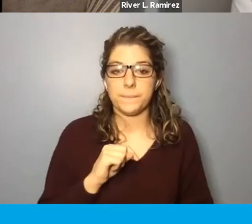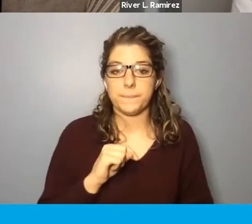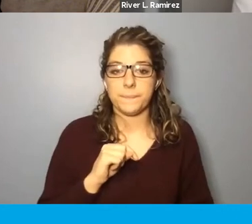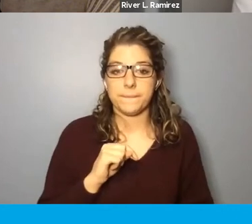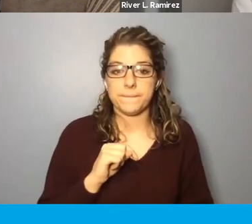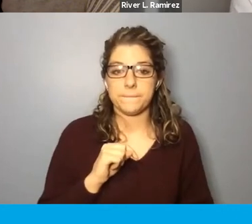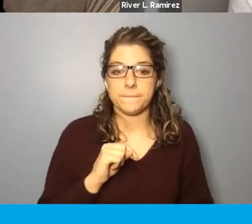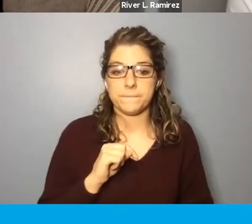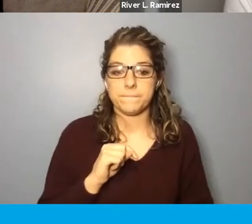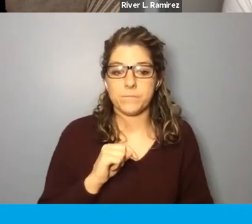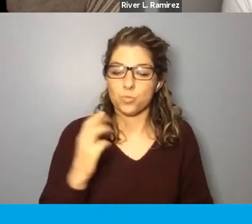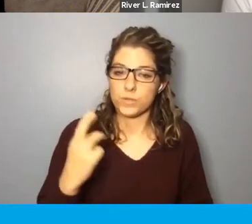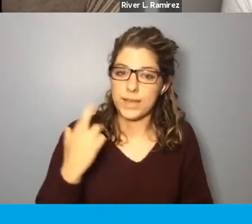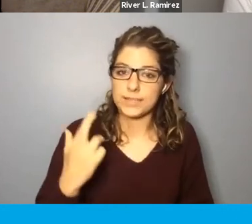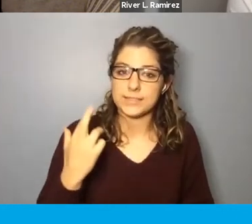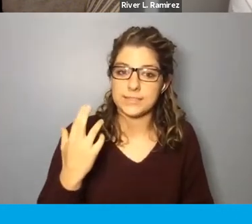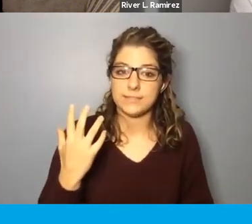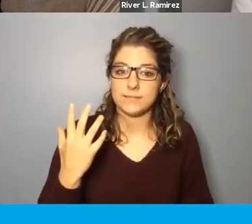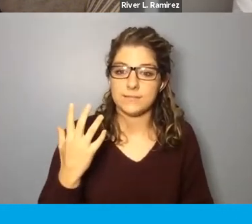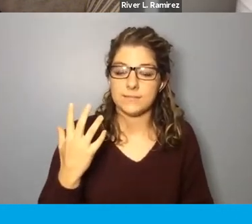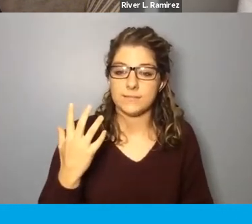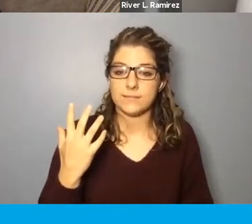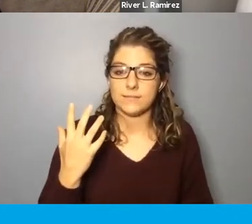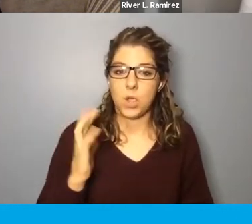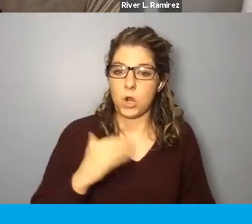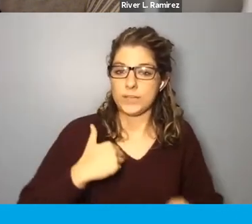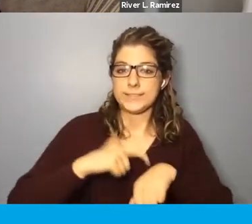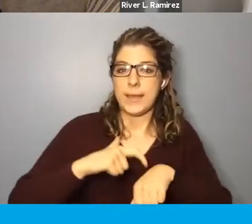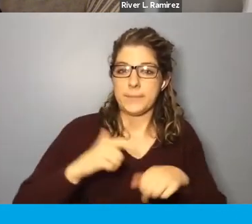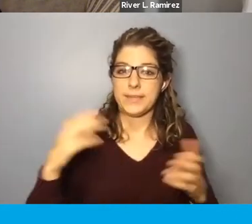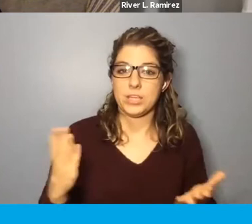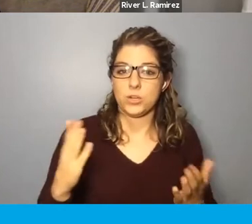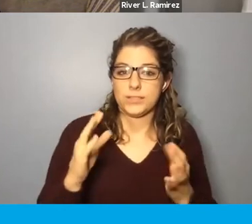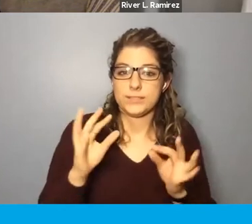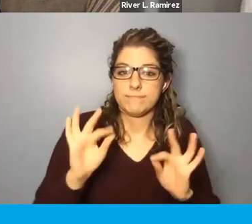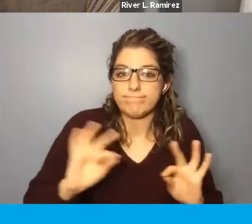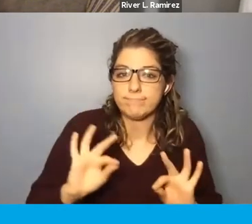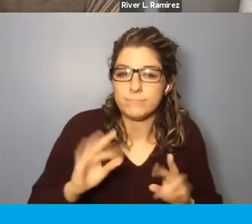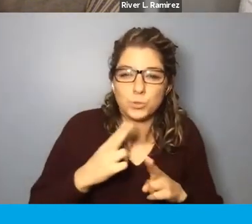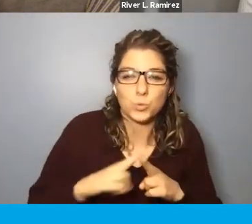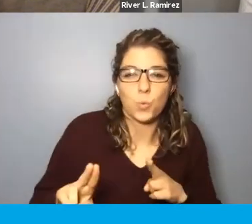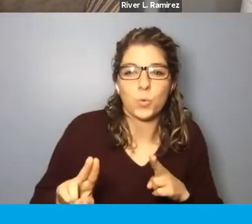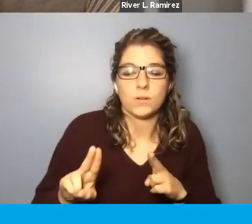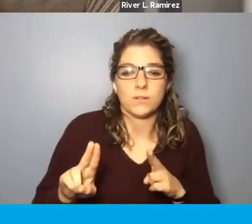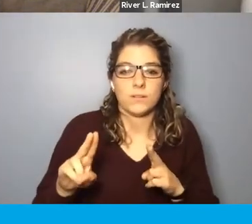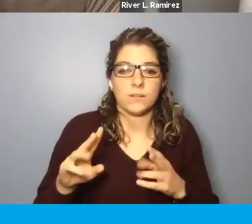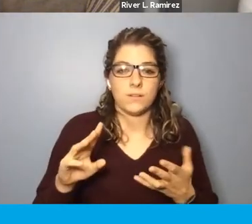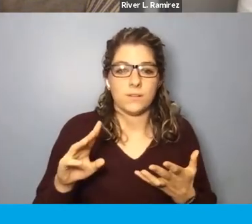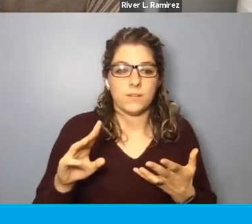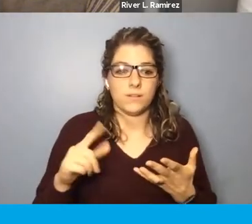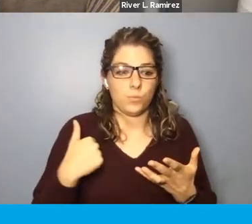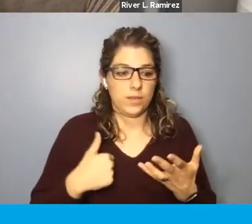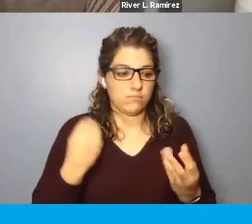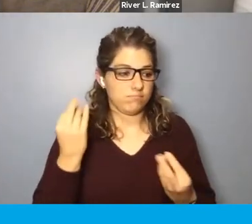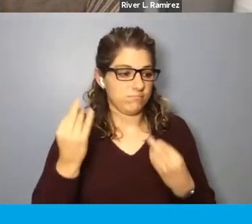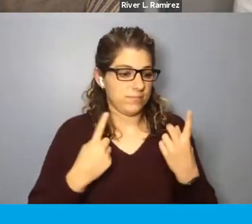in realizing that our time here is finite and we were left to think